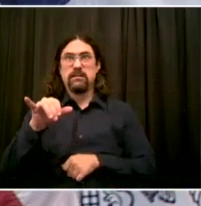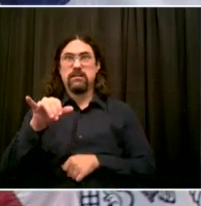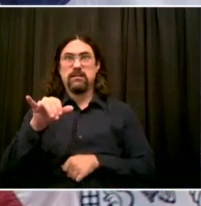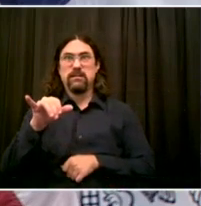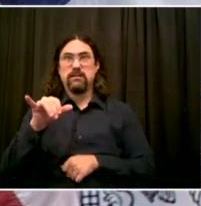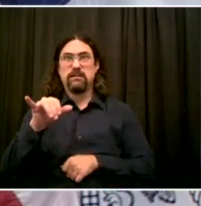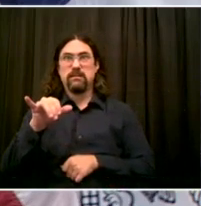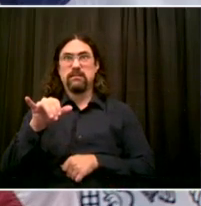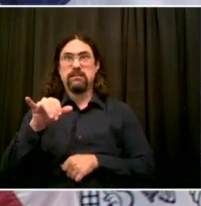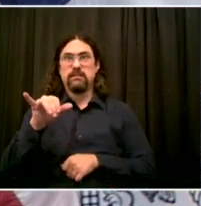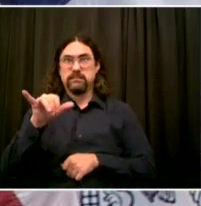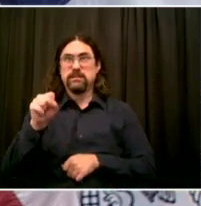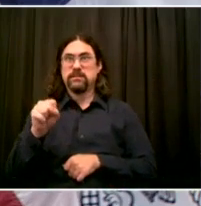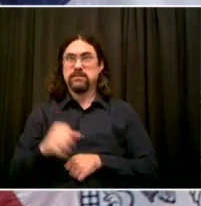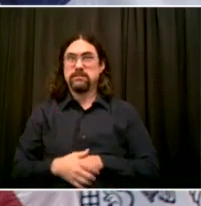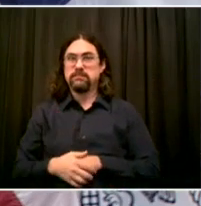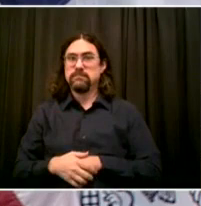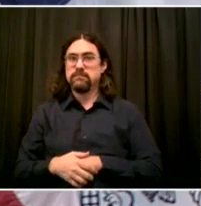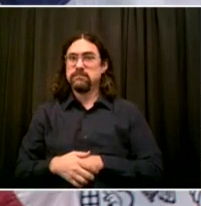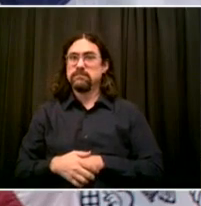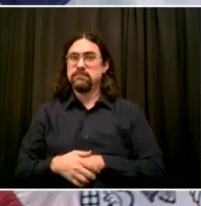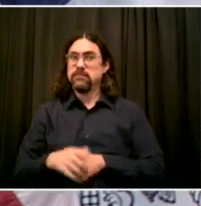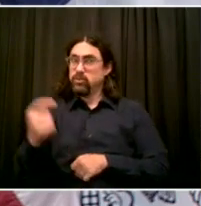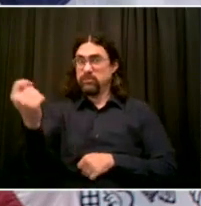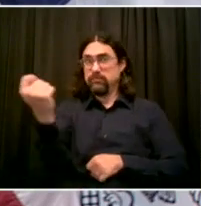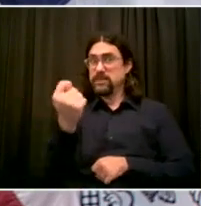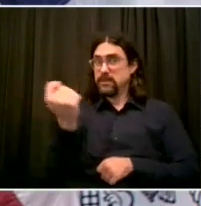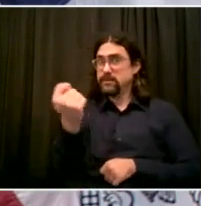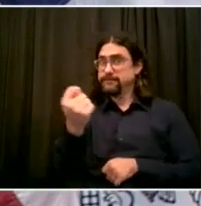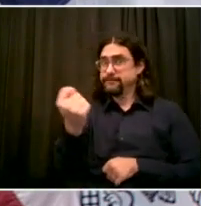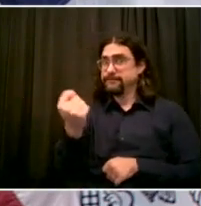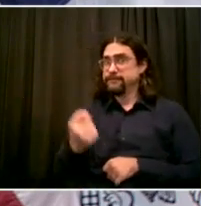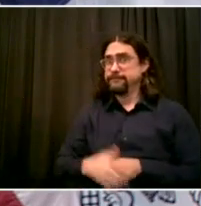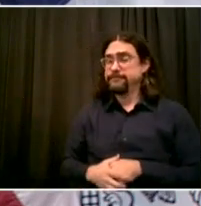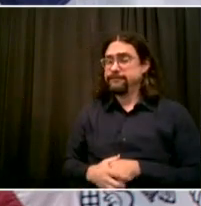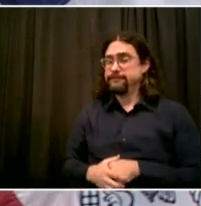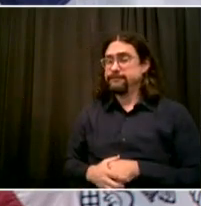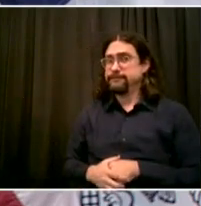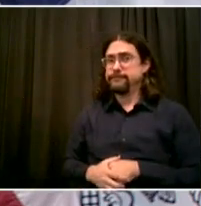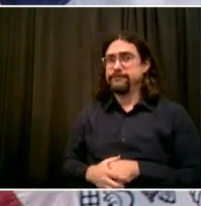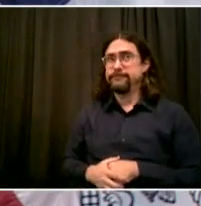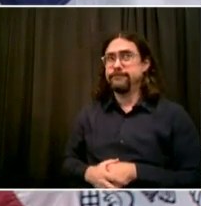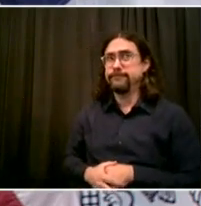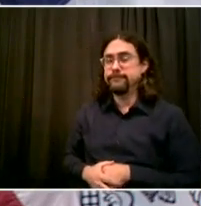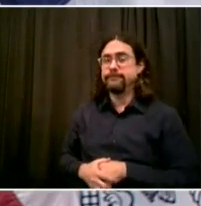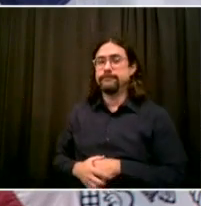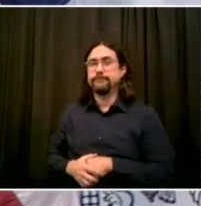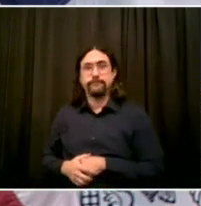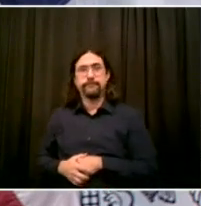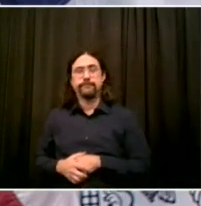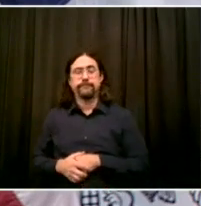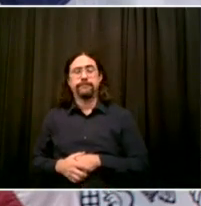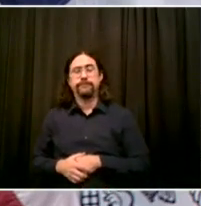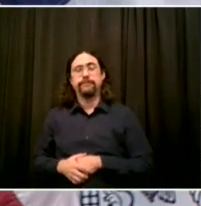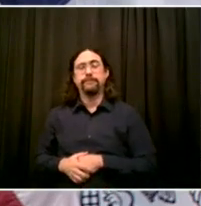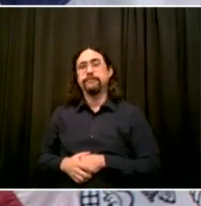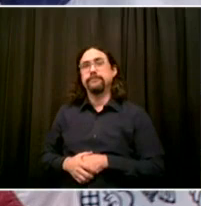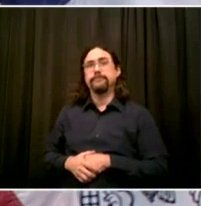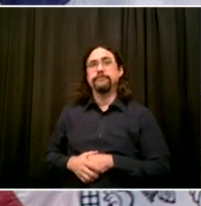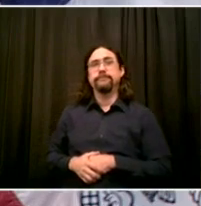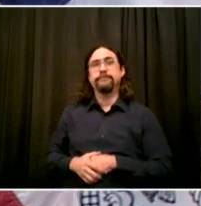Hi, everyone. Mr. Mayor, I wanted to ask you about a video that my colleague Rosie Goldenson got. It